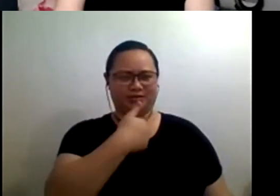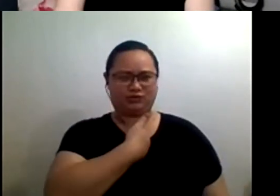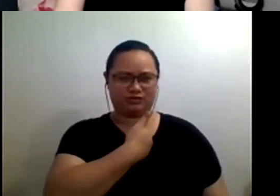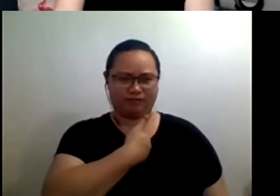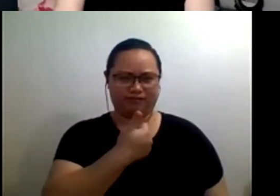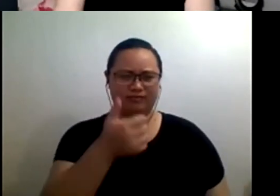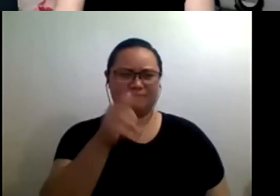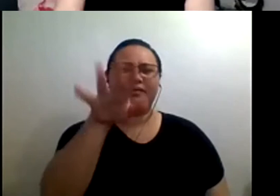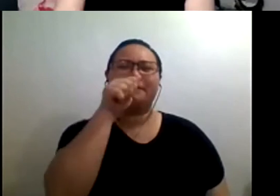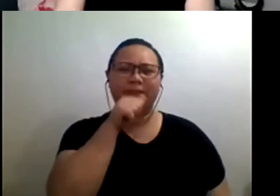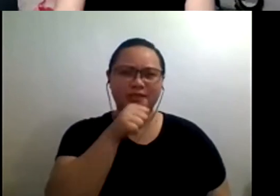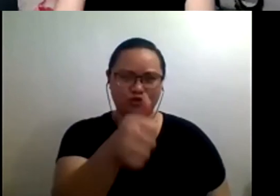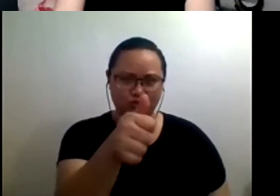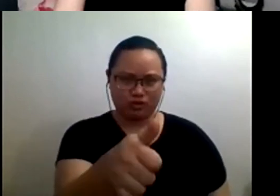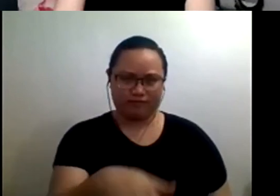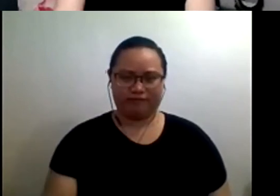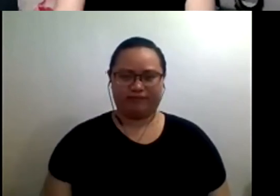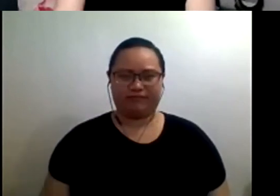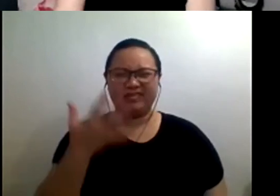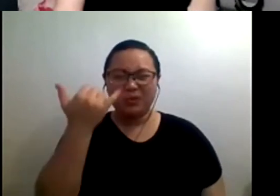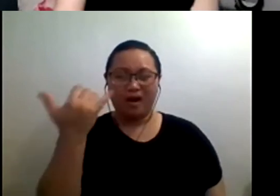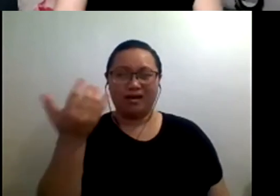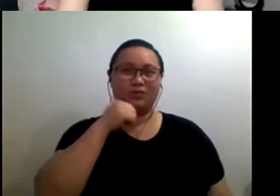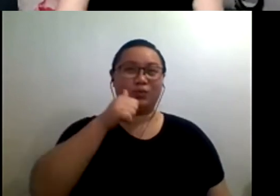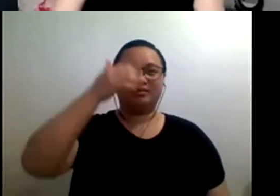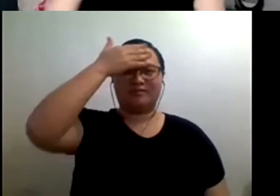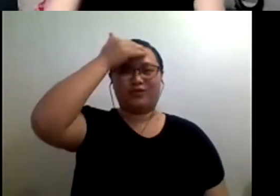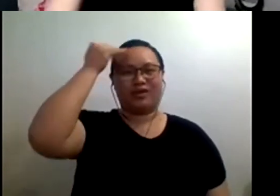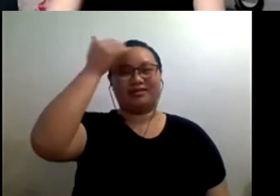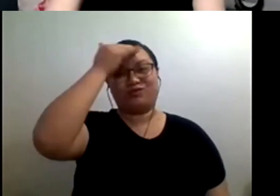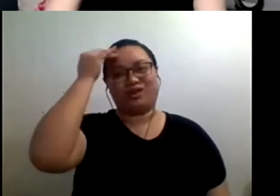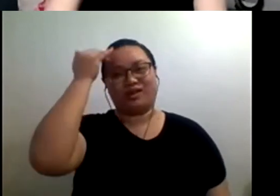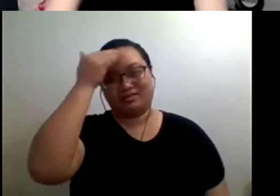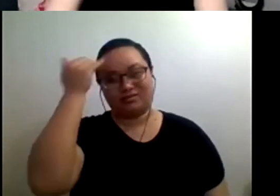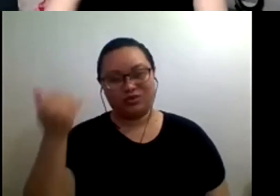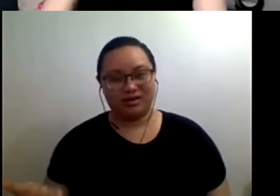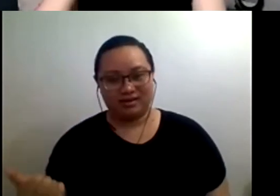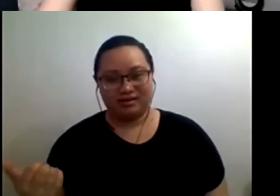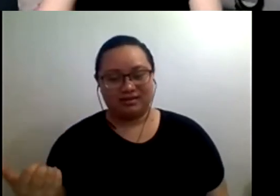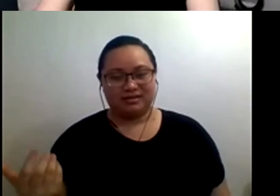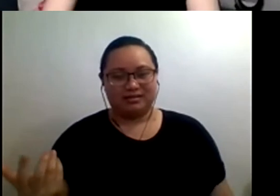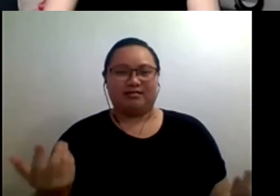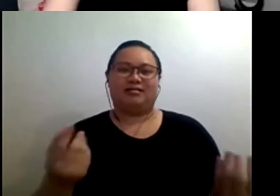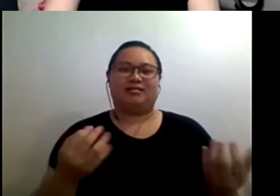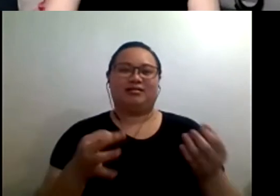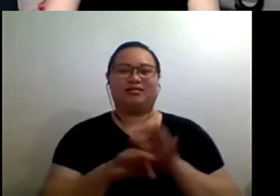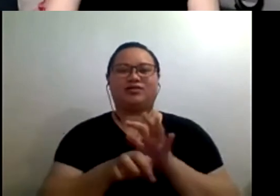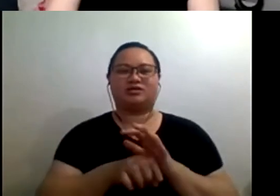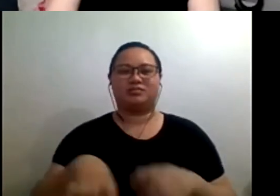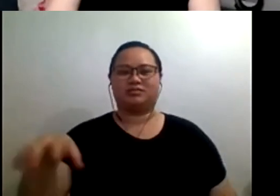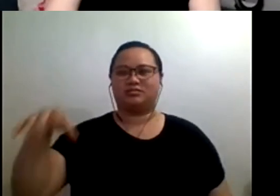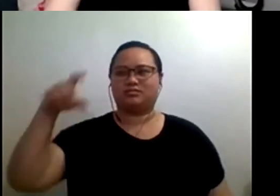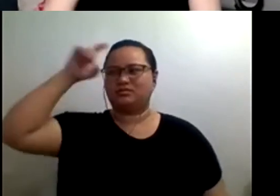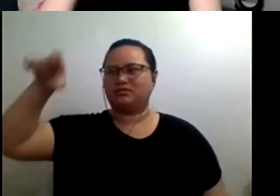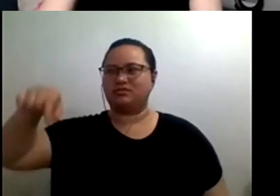Madalas makalimutan na maging patient sa sarili about these things na wala, pagka hindi nila naintindihan yung sasabi mo, wala na